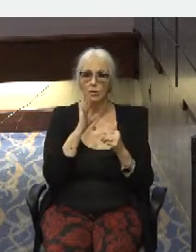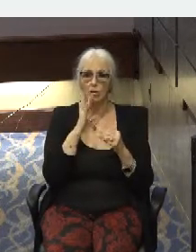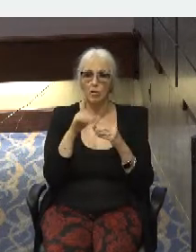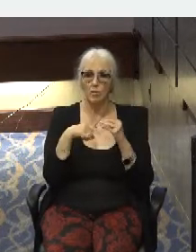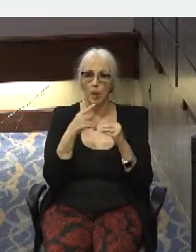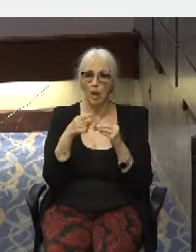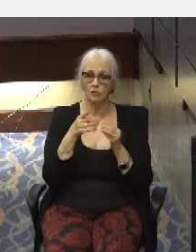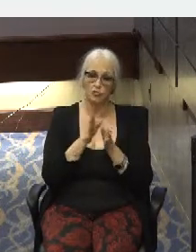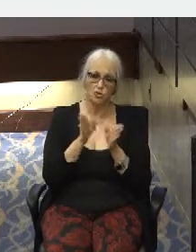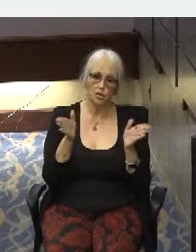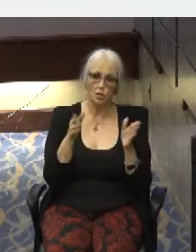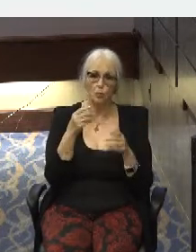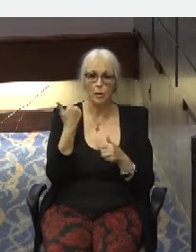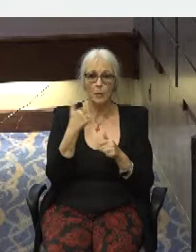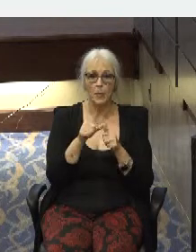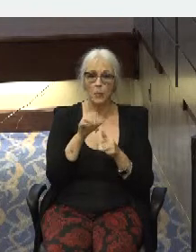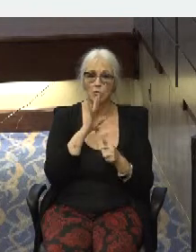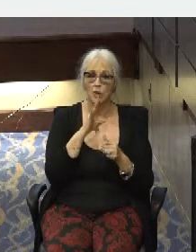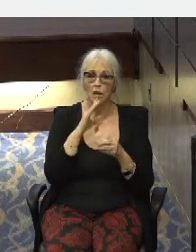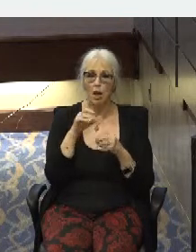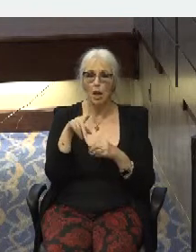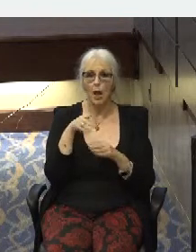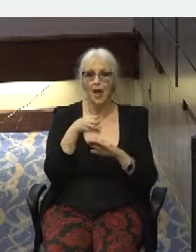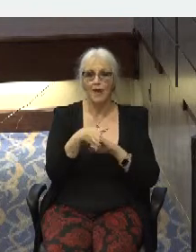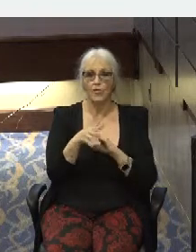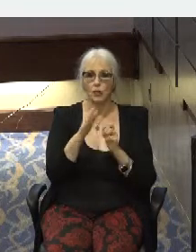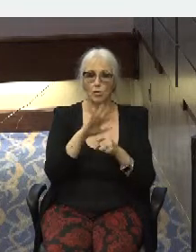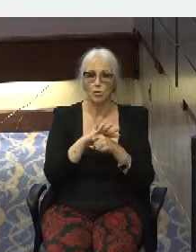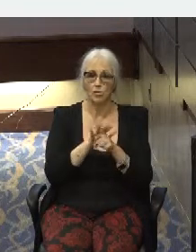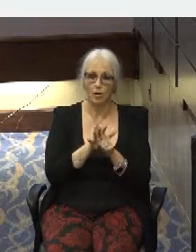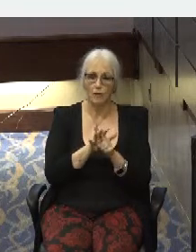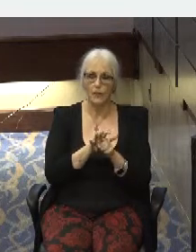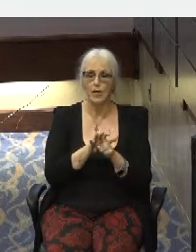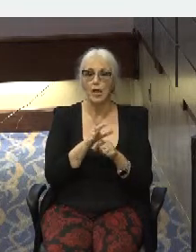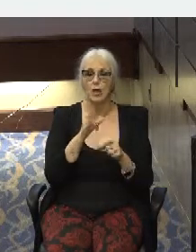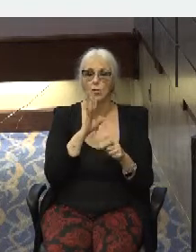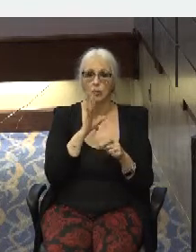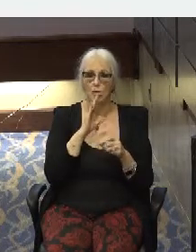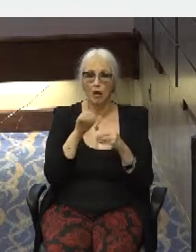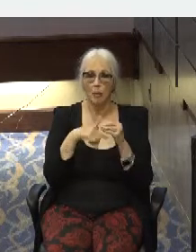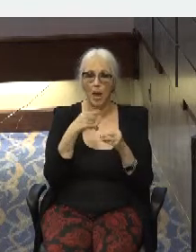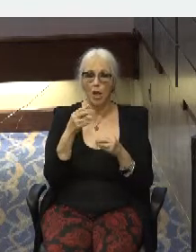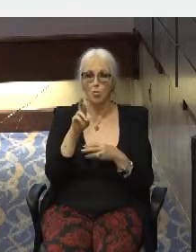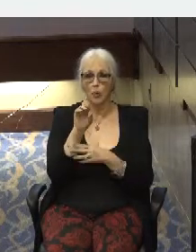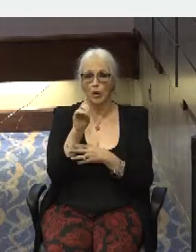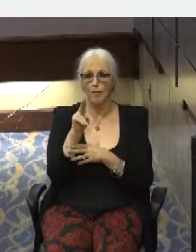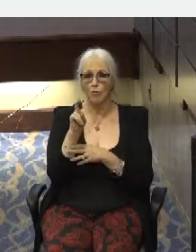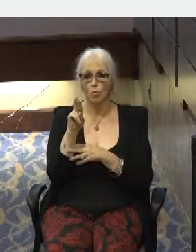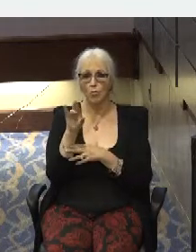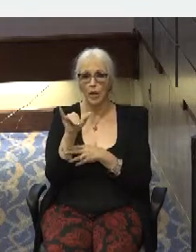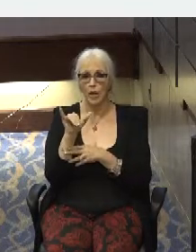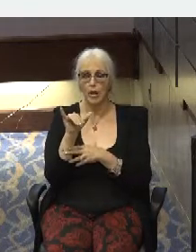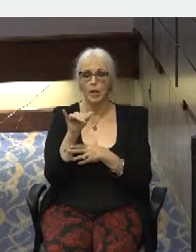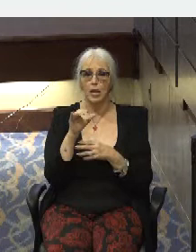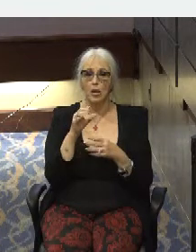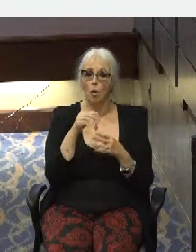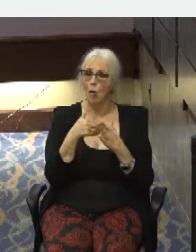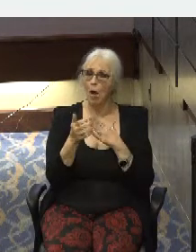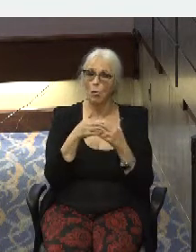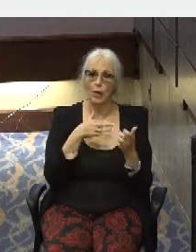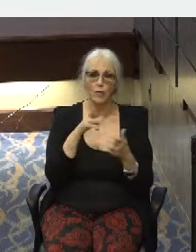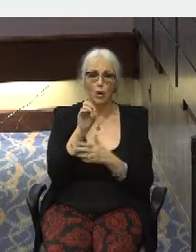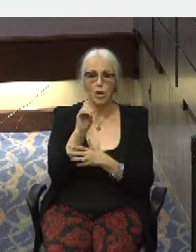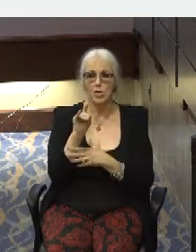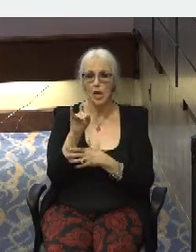which again, remember, we are in a post-COVID society, so we are actually in the process of recovering ridership. However, routes 1, 2,